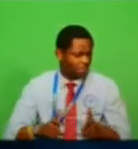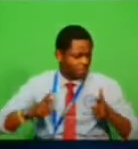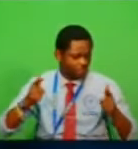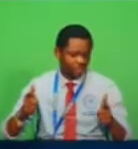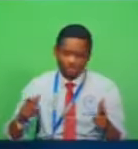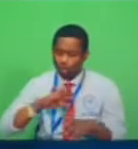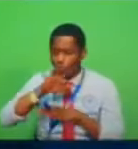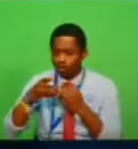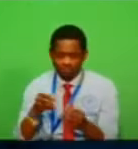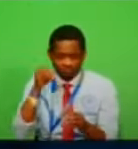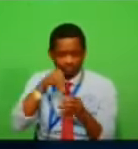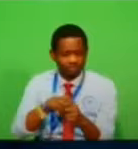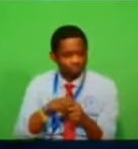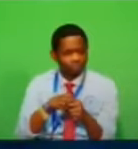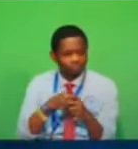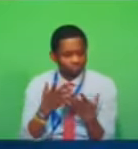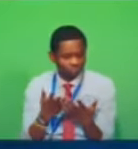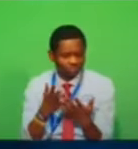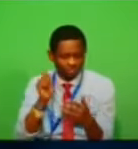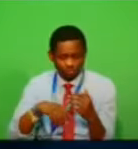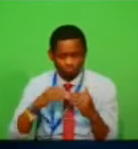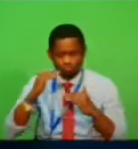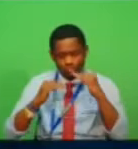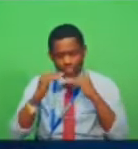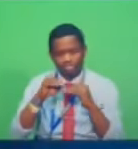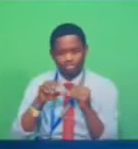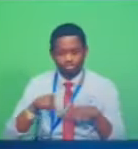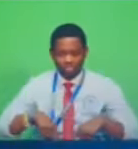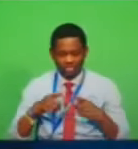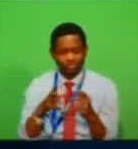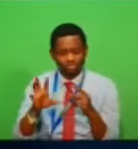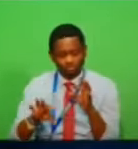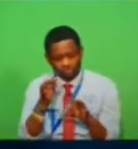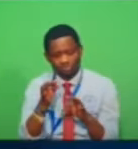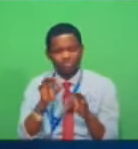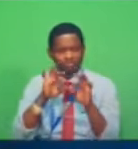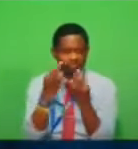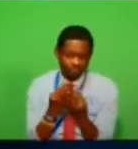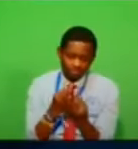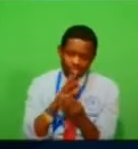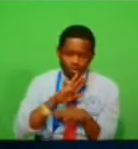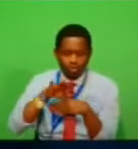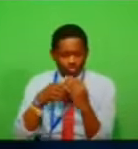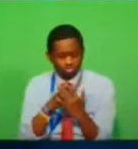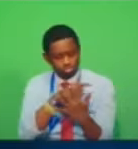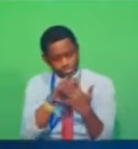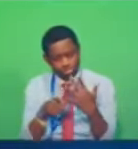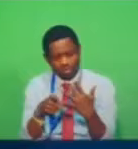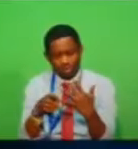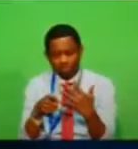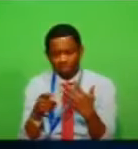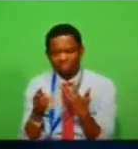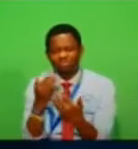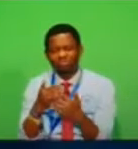secret to balancing your life spiritually, family, and all that is that make it one life so that you do